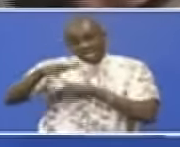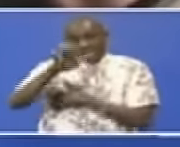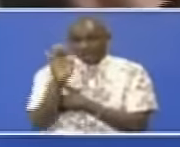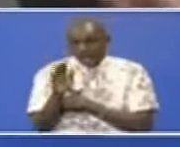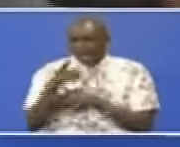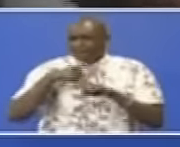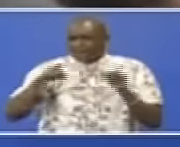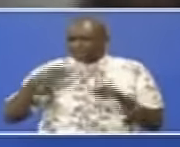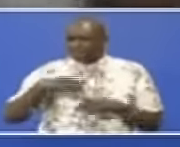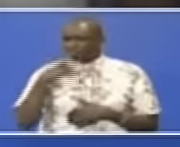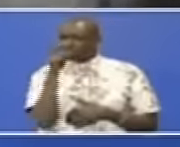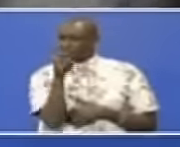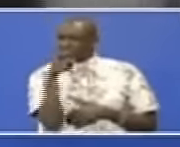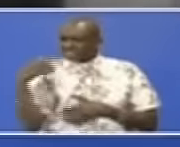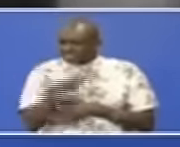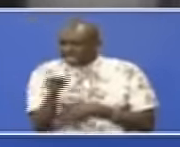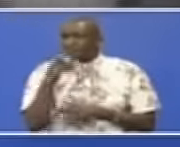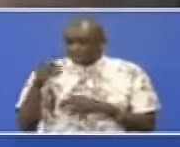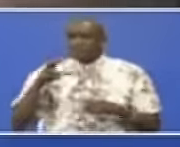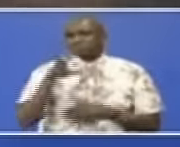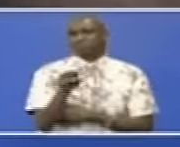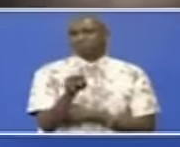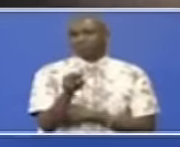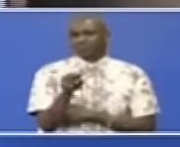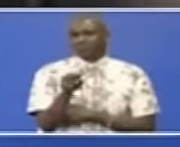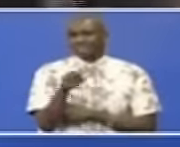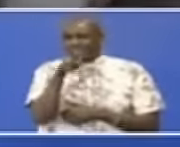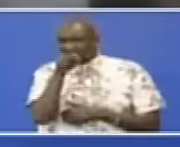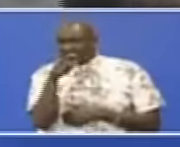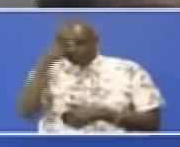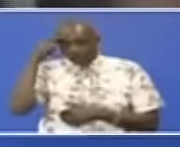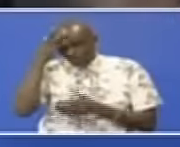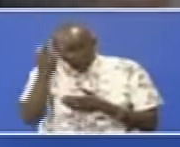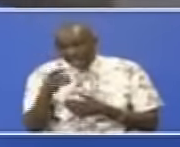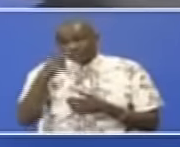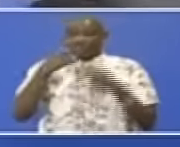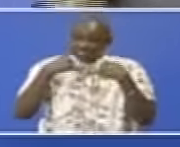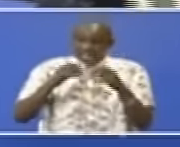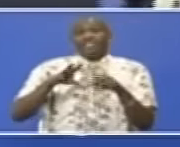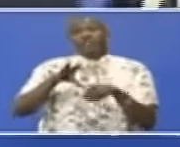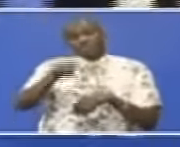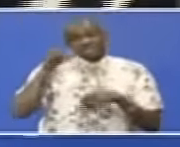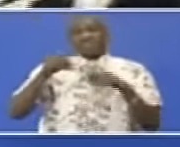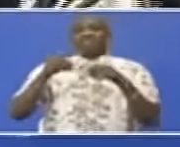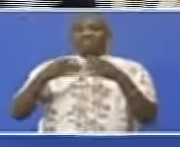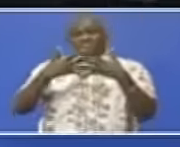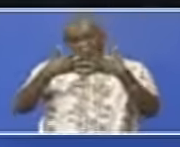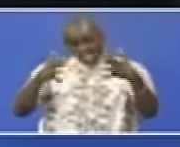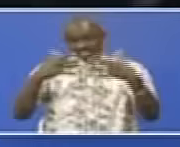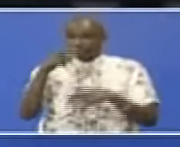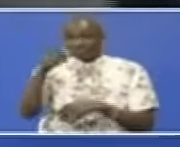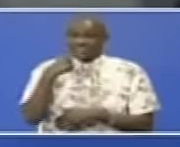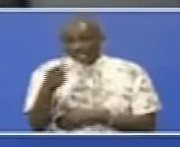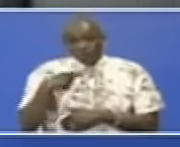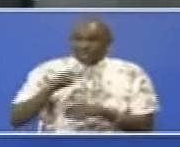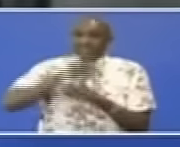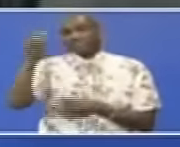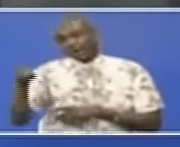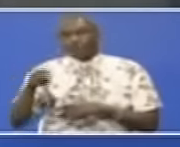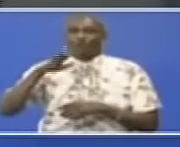here claim the snake may have attacked him, allegedly because he was trying to steal the fence, which he claims to have